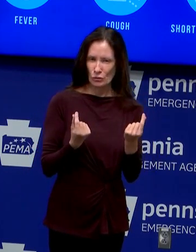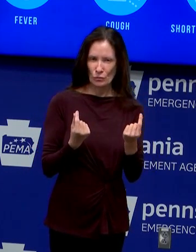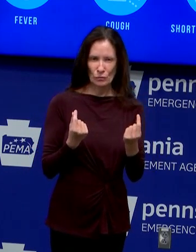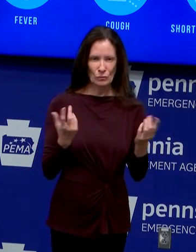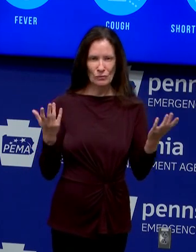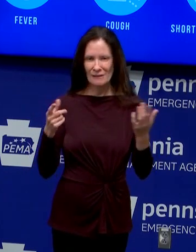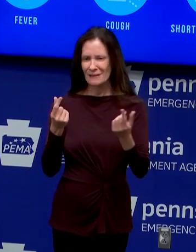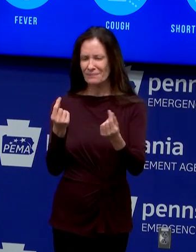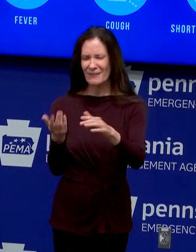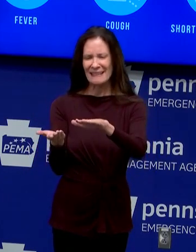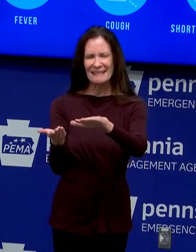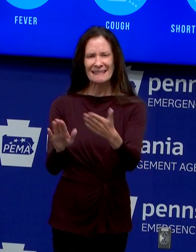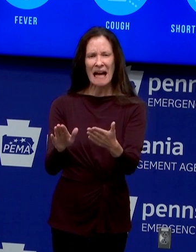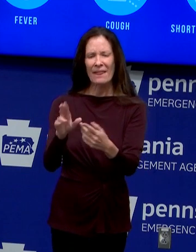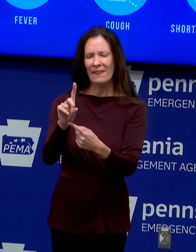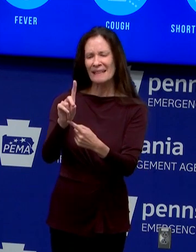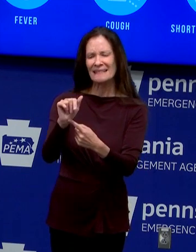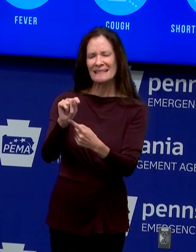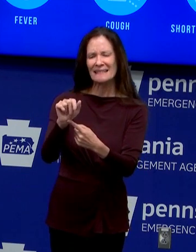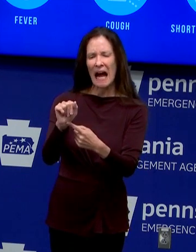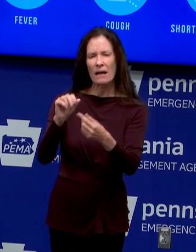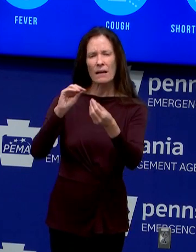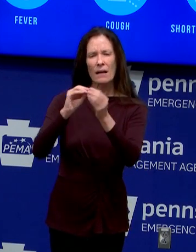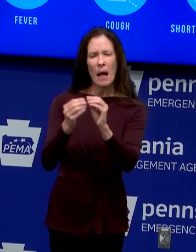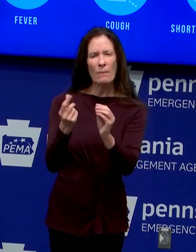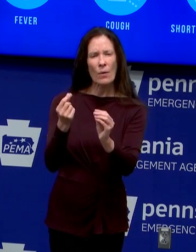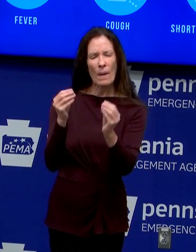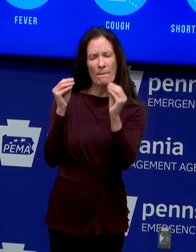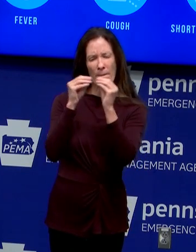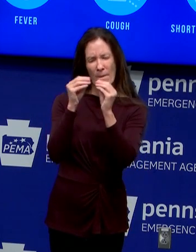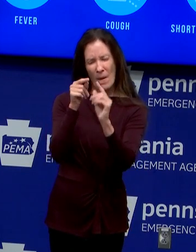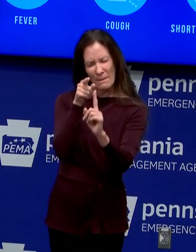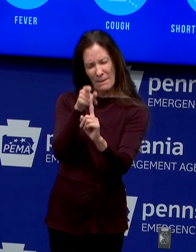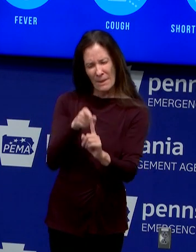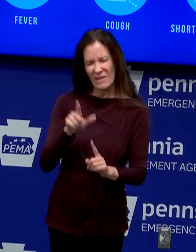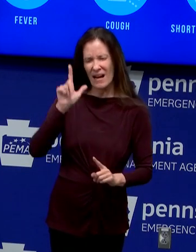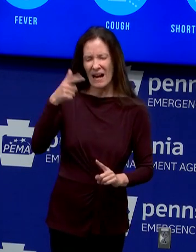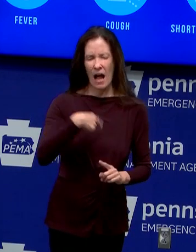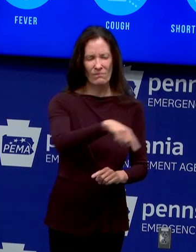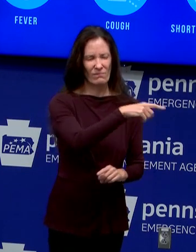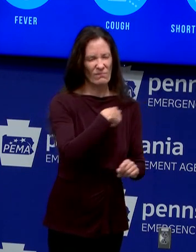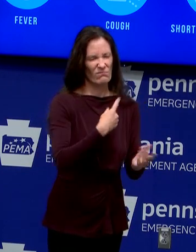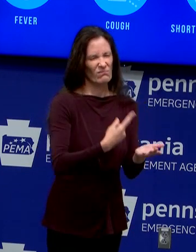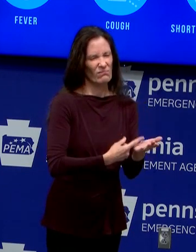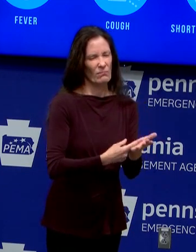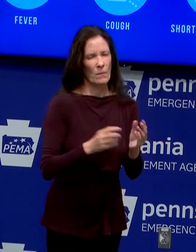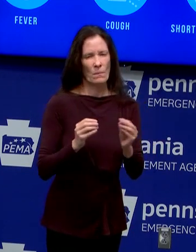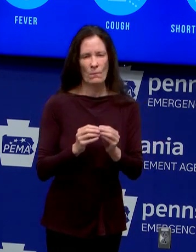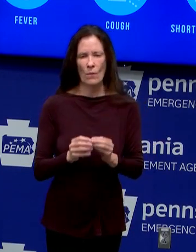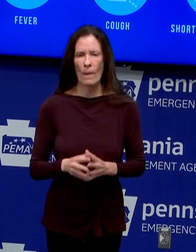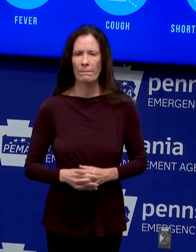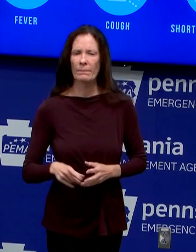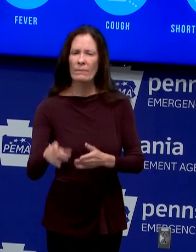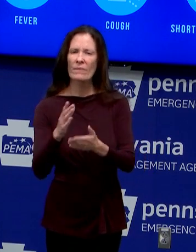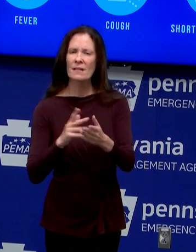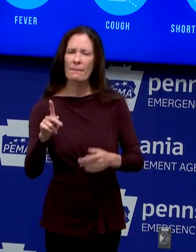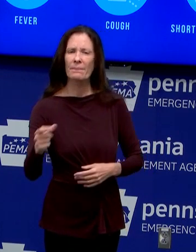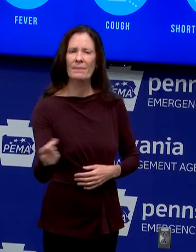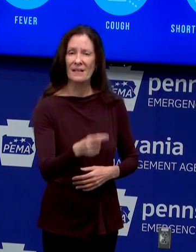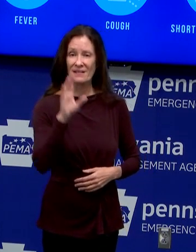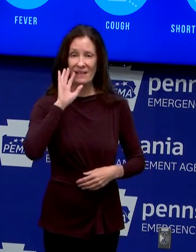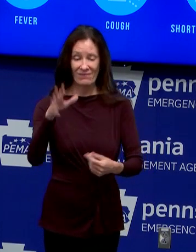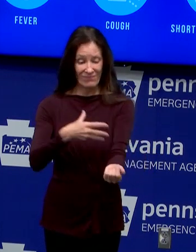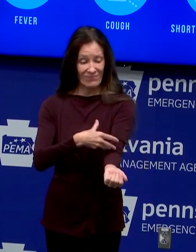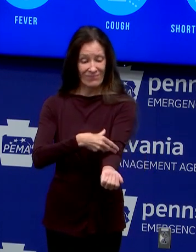some people in Pennsylvania who have taken a COVID antibody test have been told that if the results are positive, they would be given